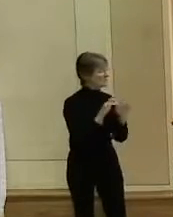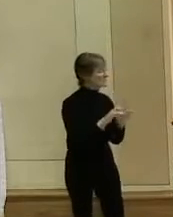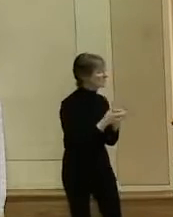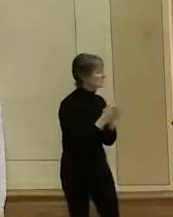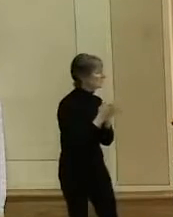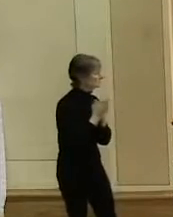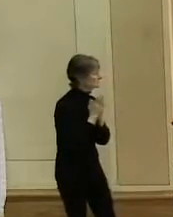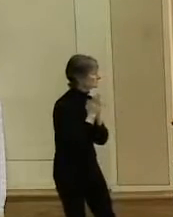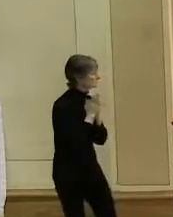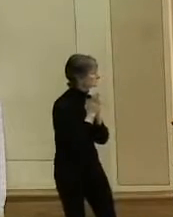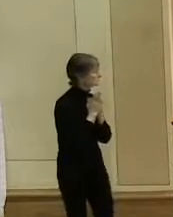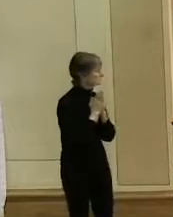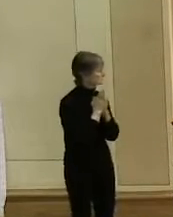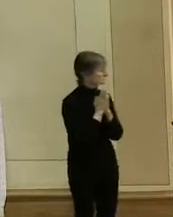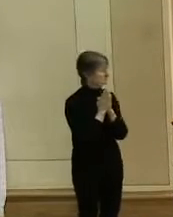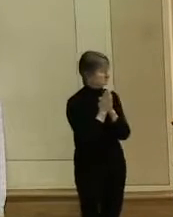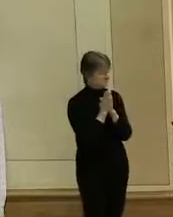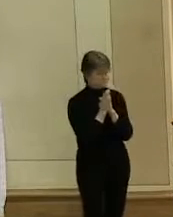eleison.